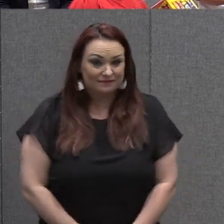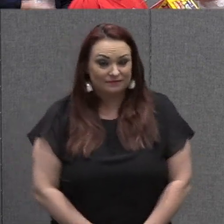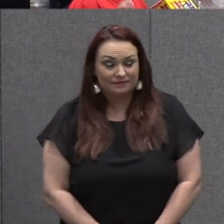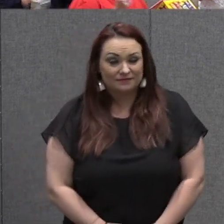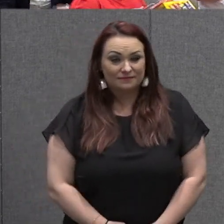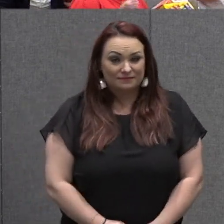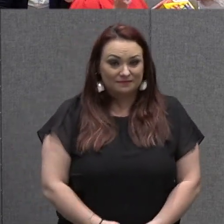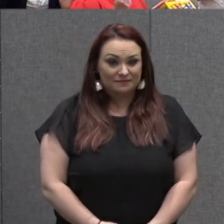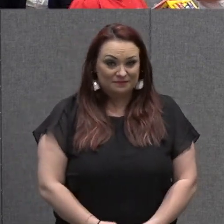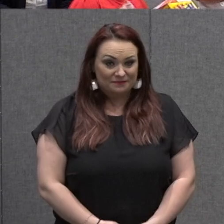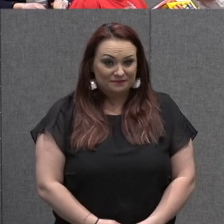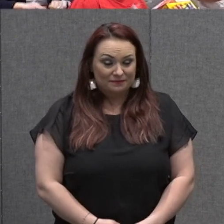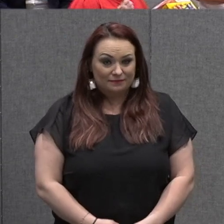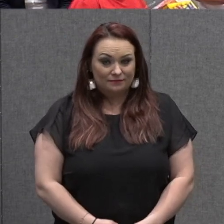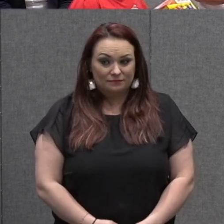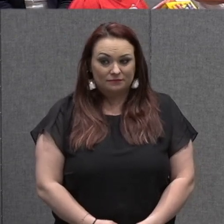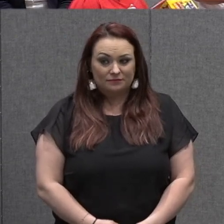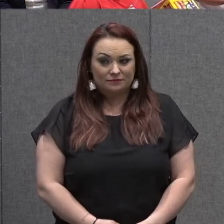Keep it going.